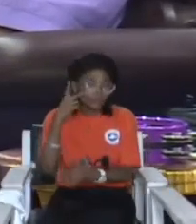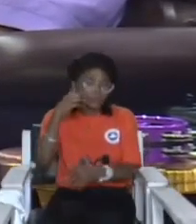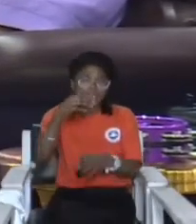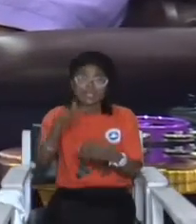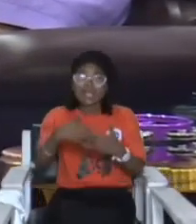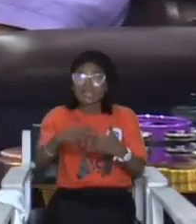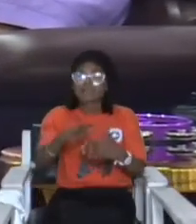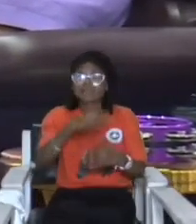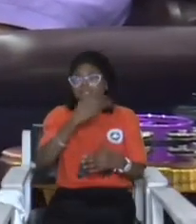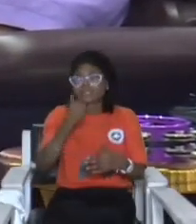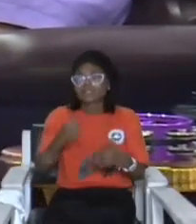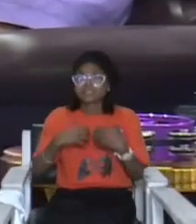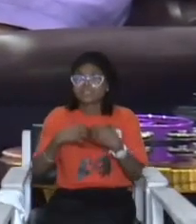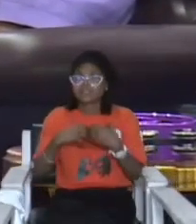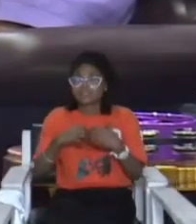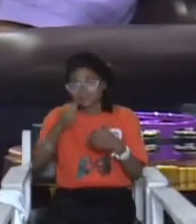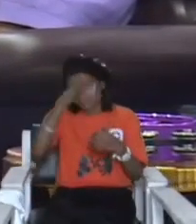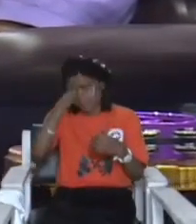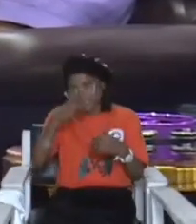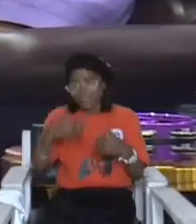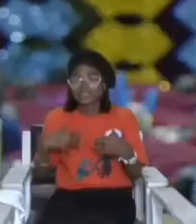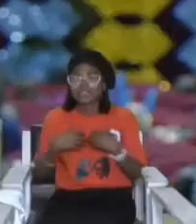And then Exodus chapter 3 came.